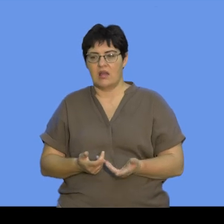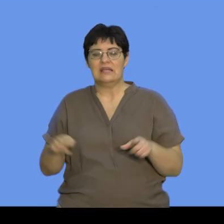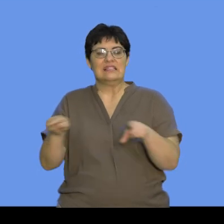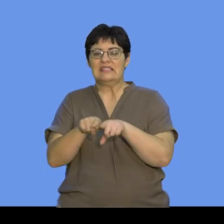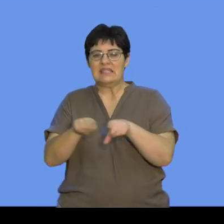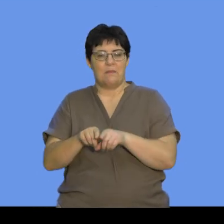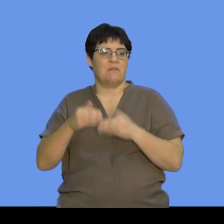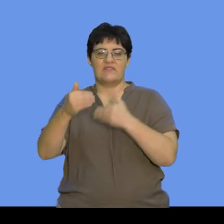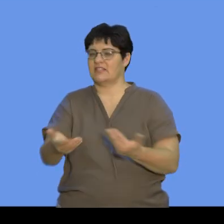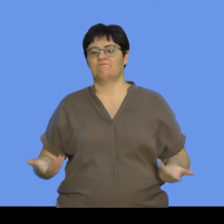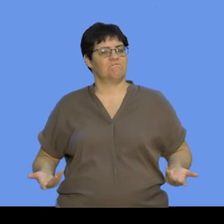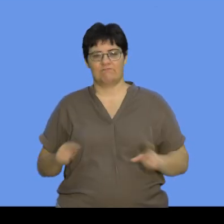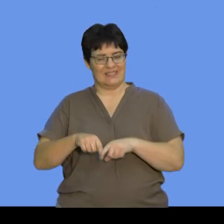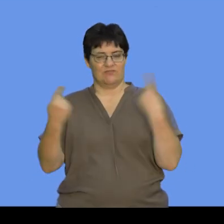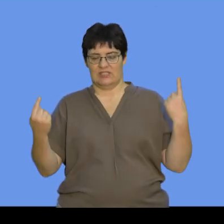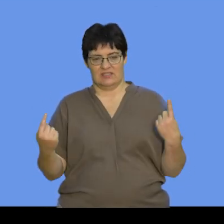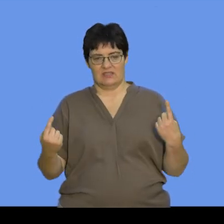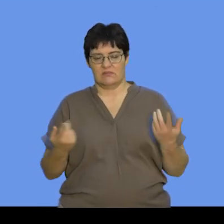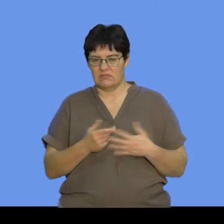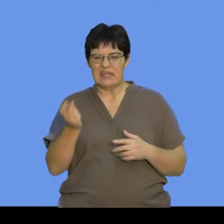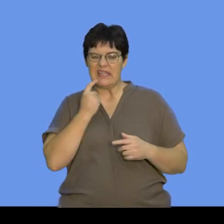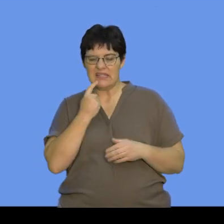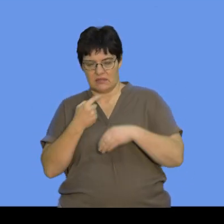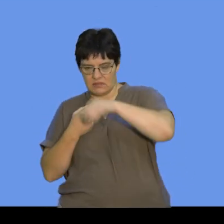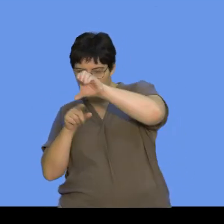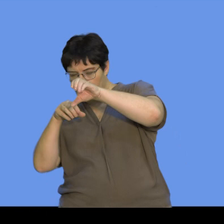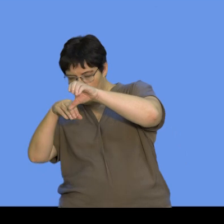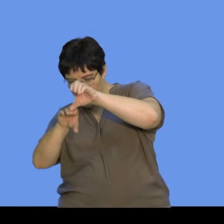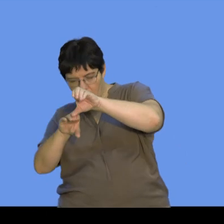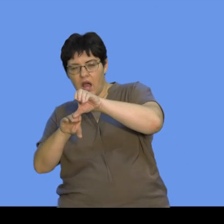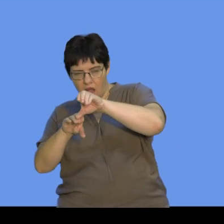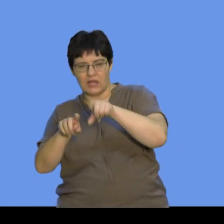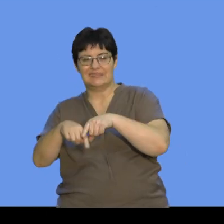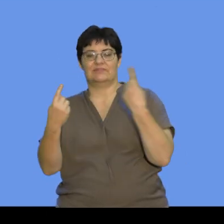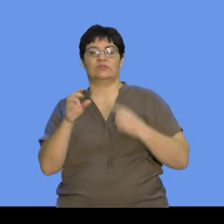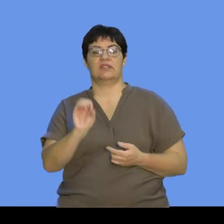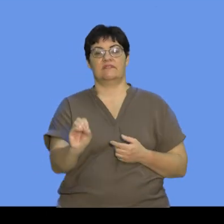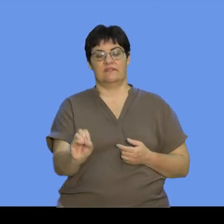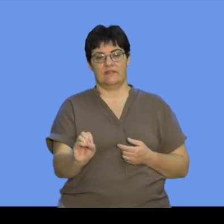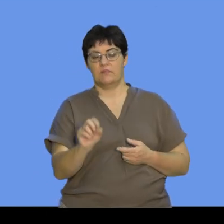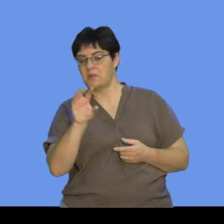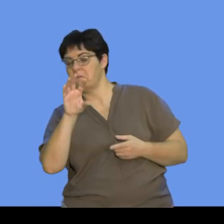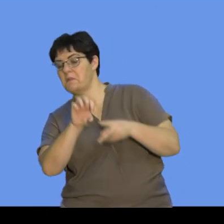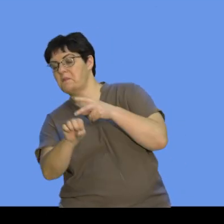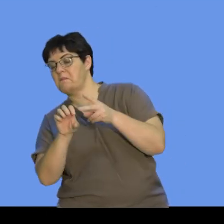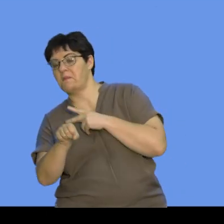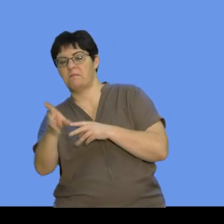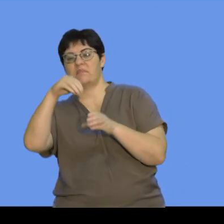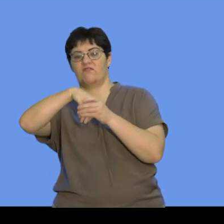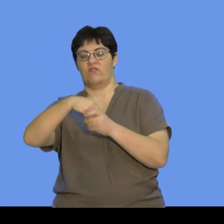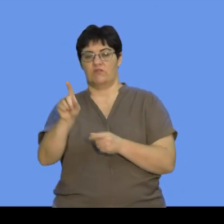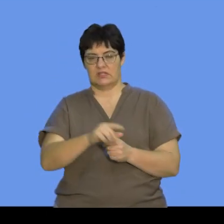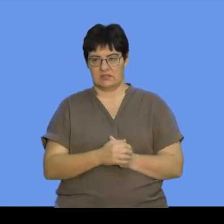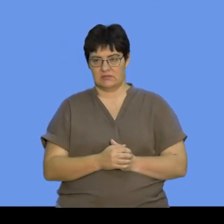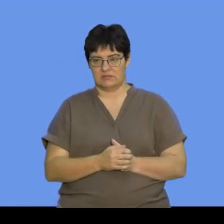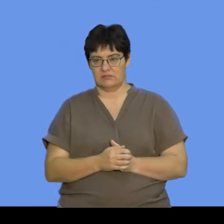as a result, we can easily distinguish the individual components that make up a heterogeneous mixture, right? Okay.